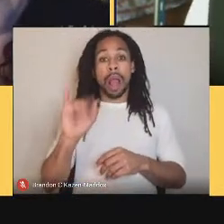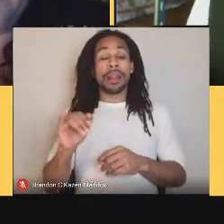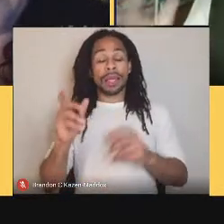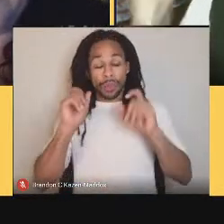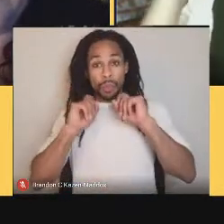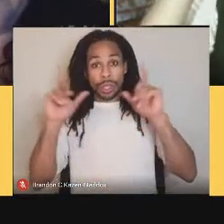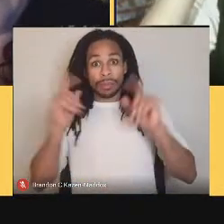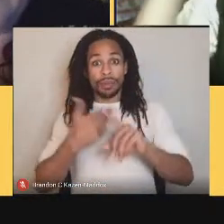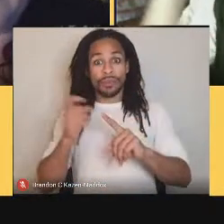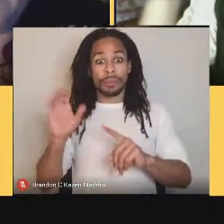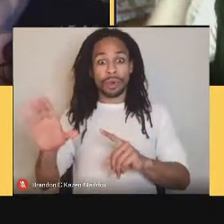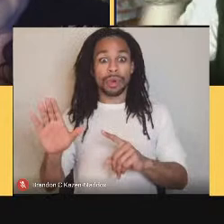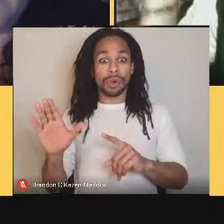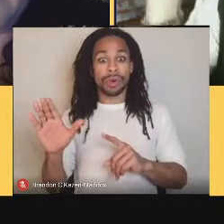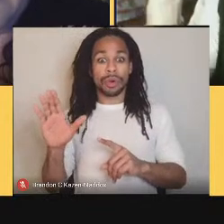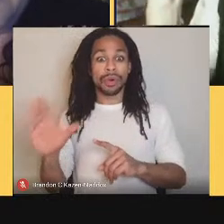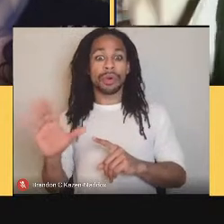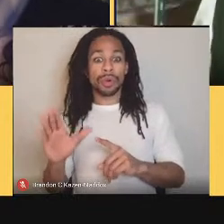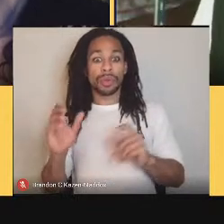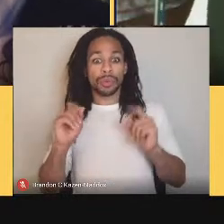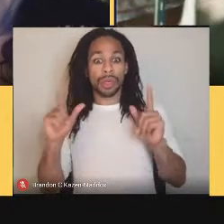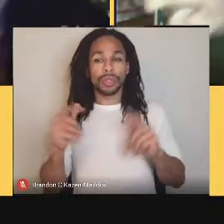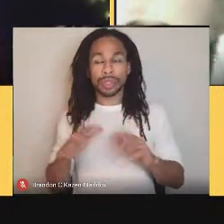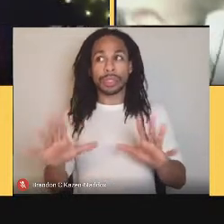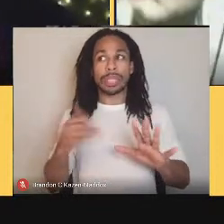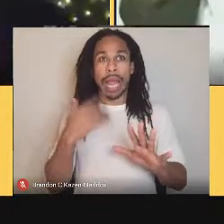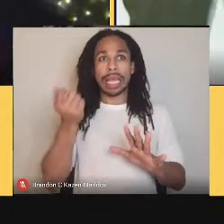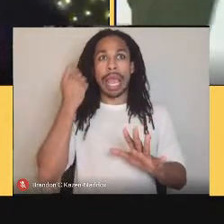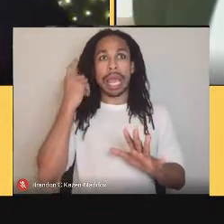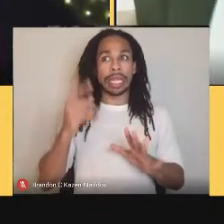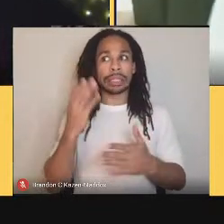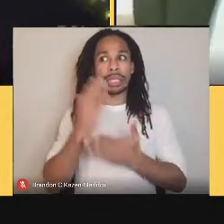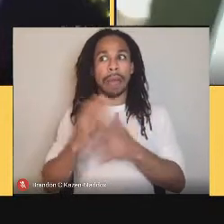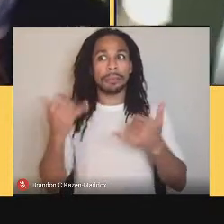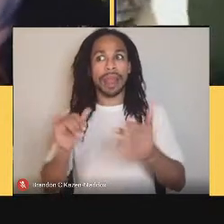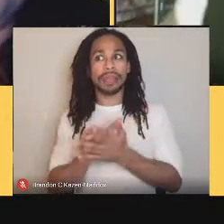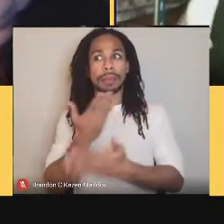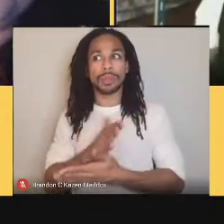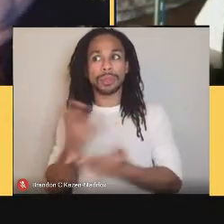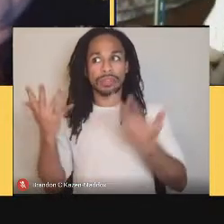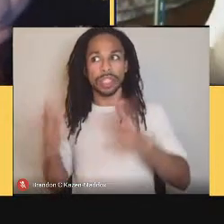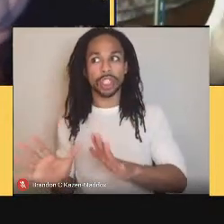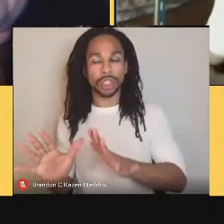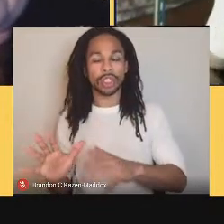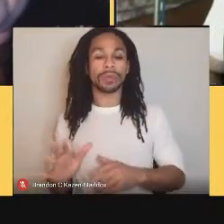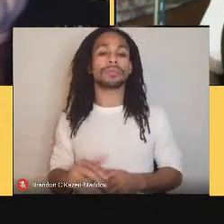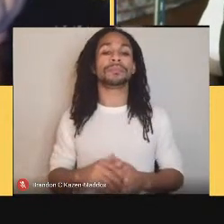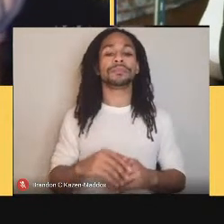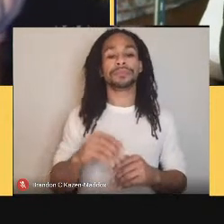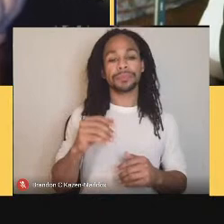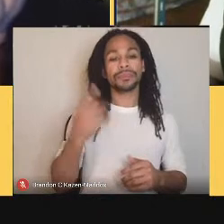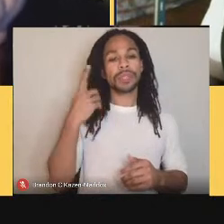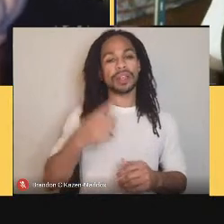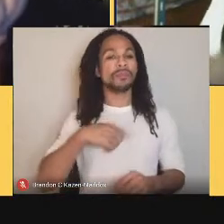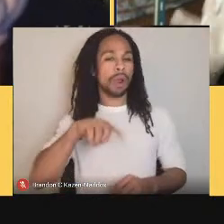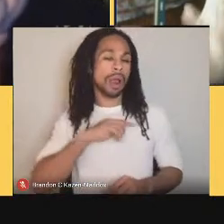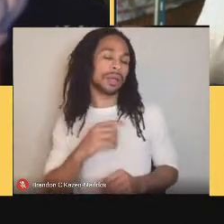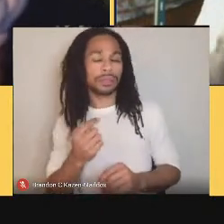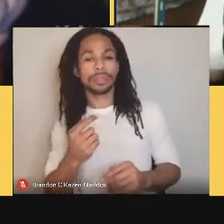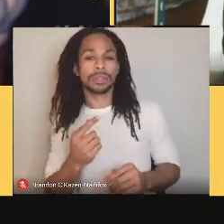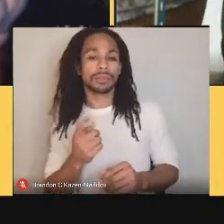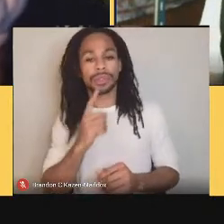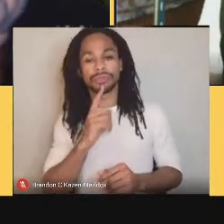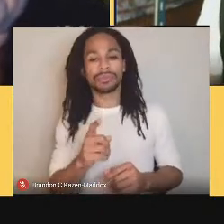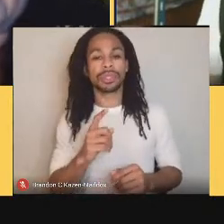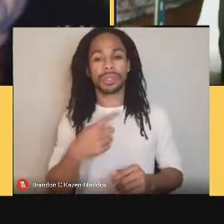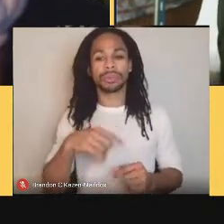night and she's like, oh my God, I get it. Stop playing that music. You know, and again, I think for us, it was really a way of really wanting to